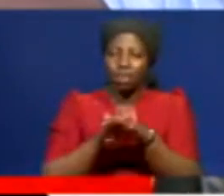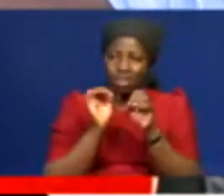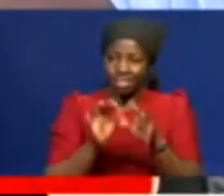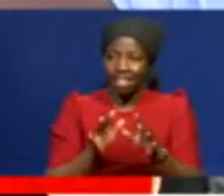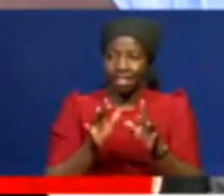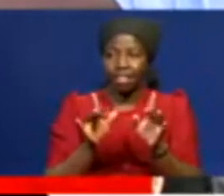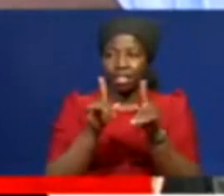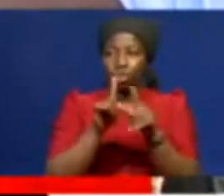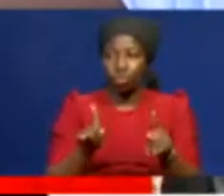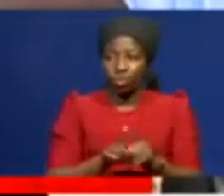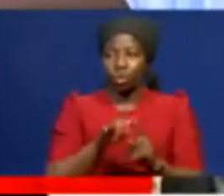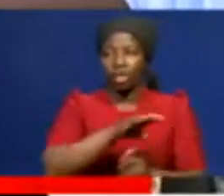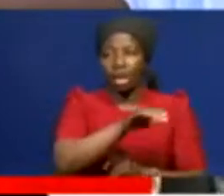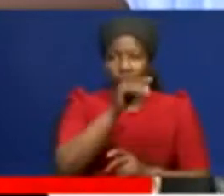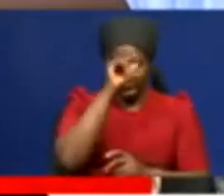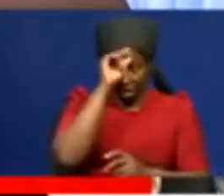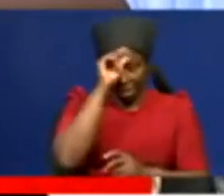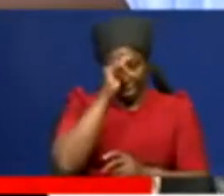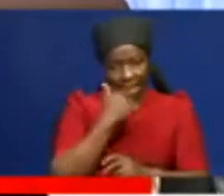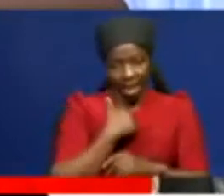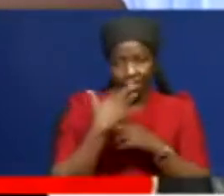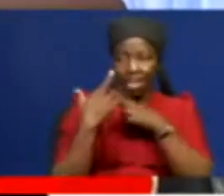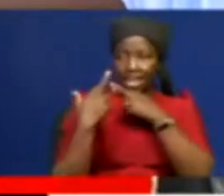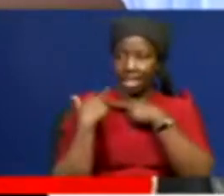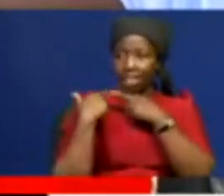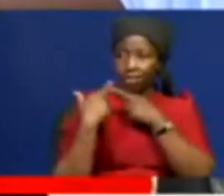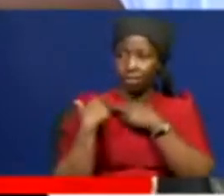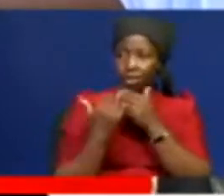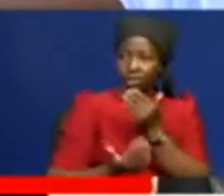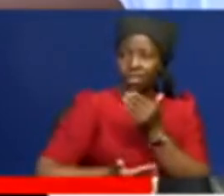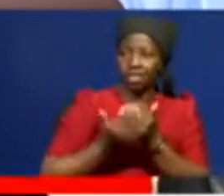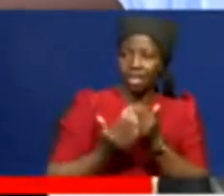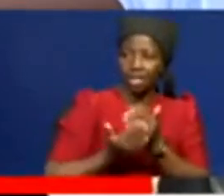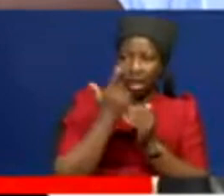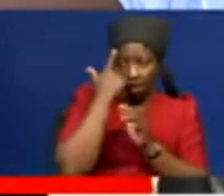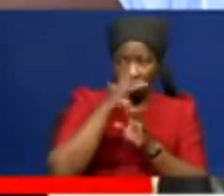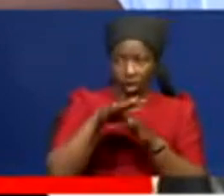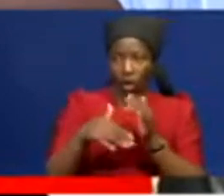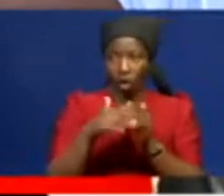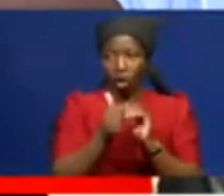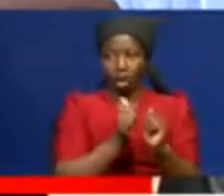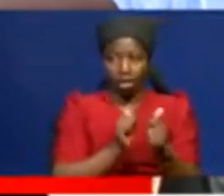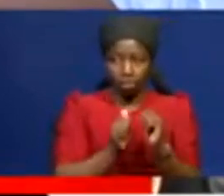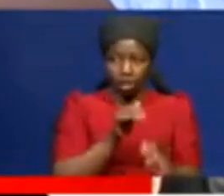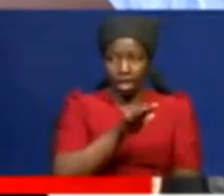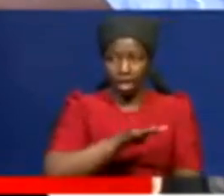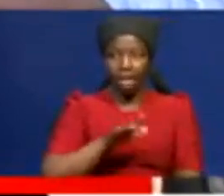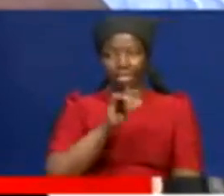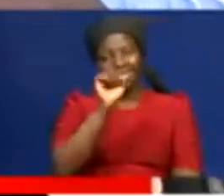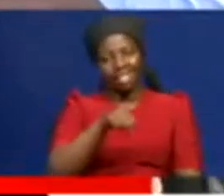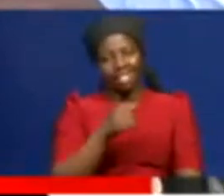also the county government as a whole has a responsibility to take care of all sports disciplines. Mm. So yeah, they have the